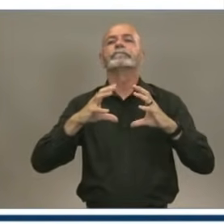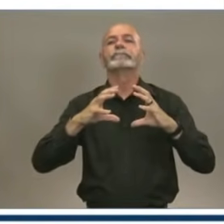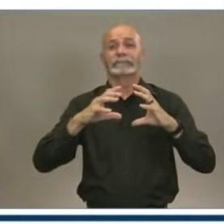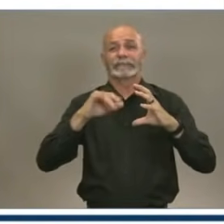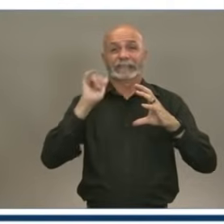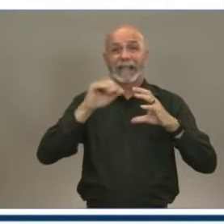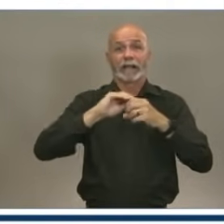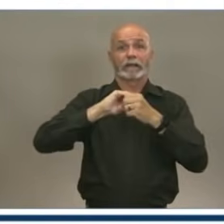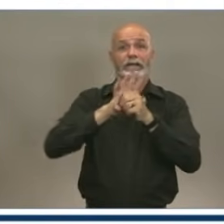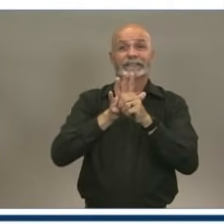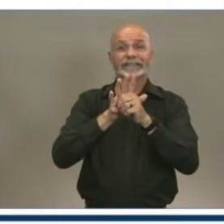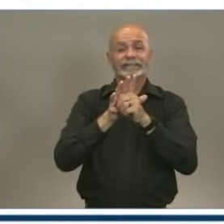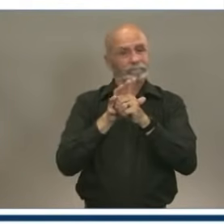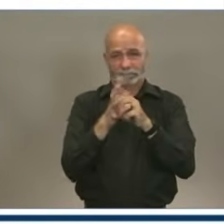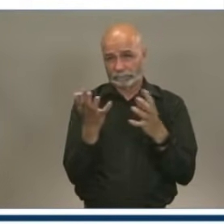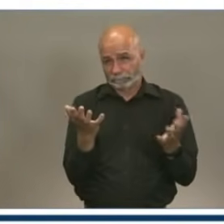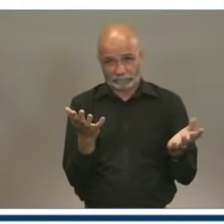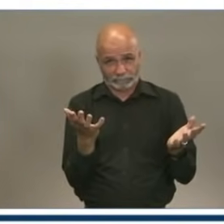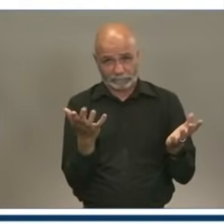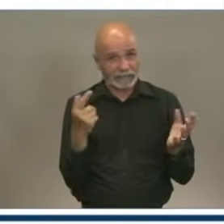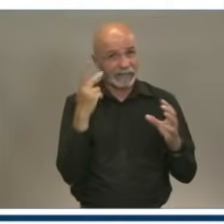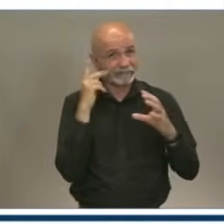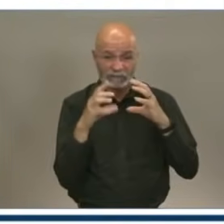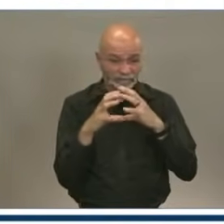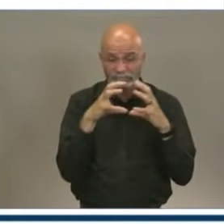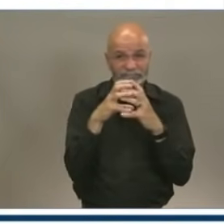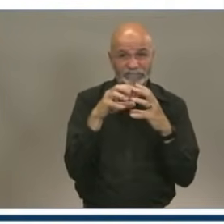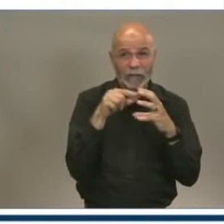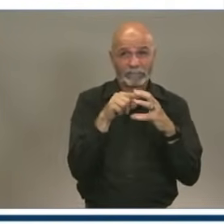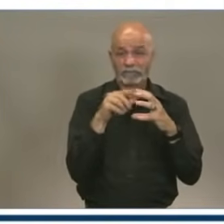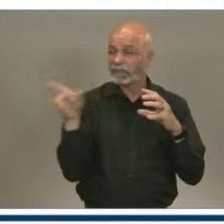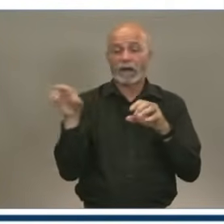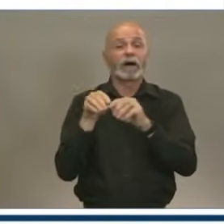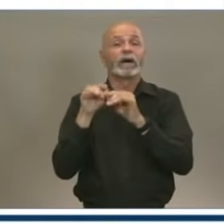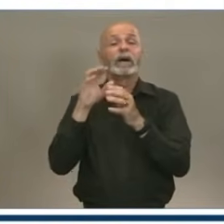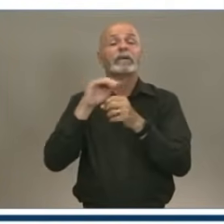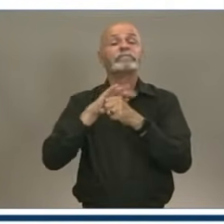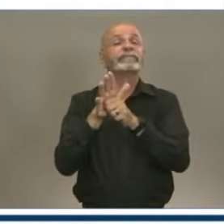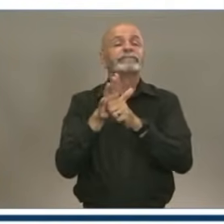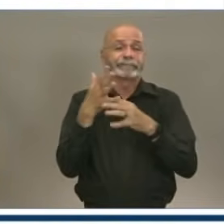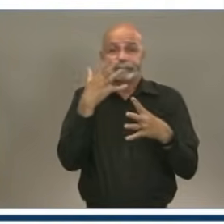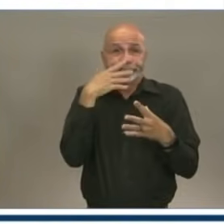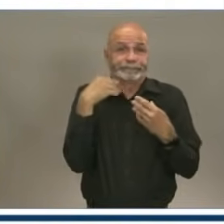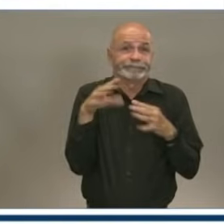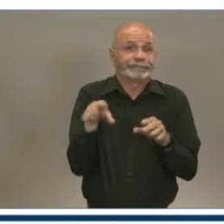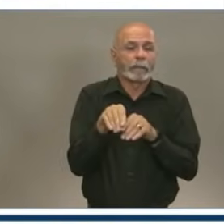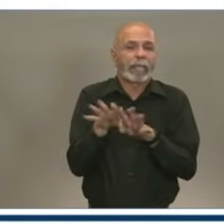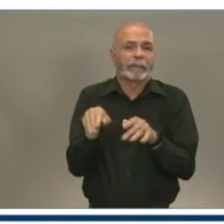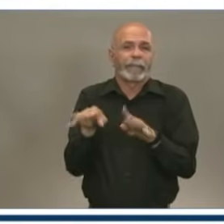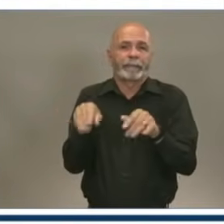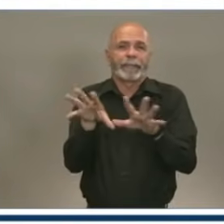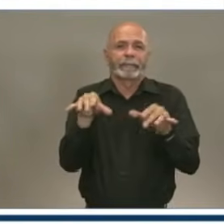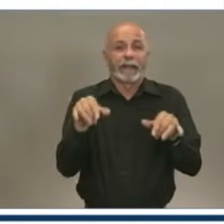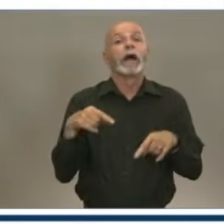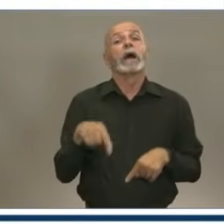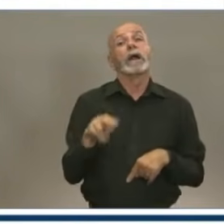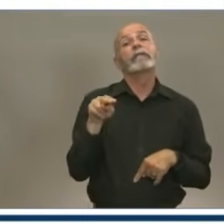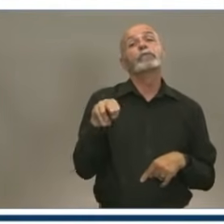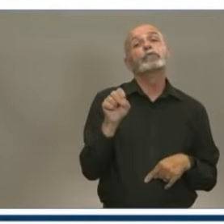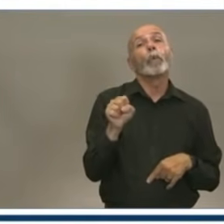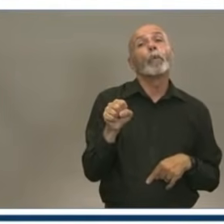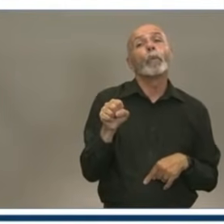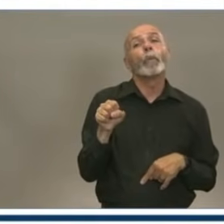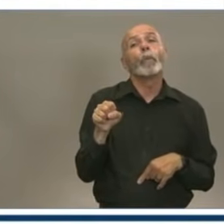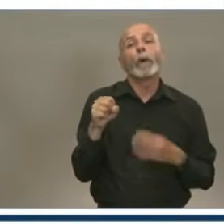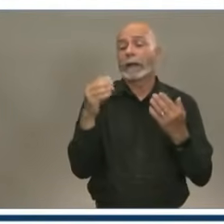cares whether you're immune or not. So we focus on what's the percent and a minimum percentage of Nova Scotians, regardless of their age group or